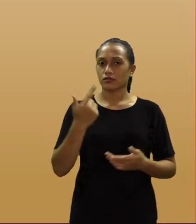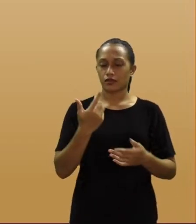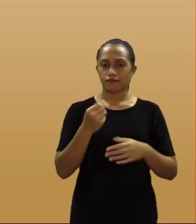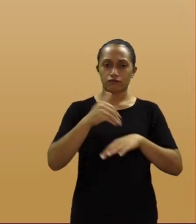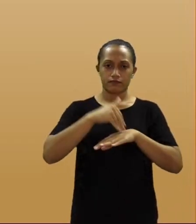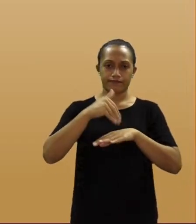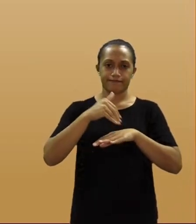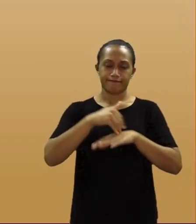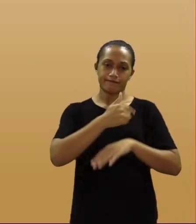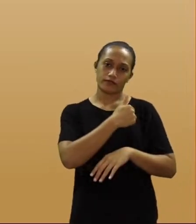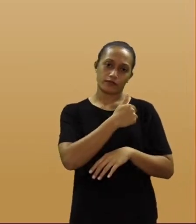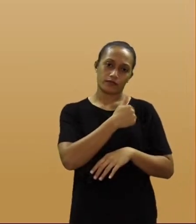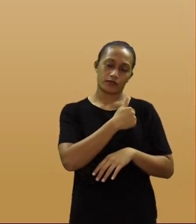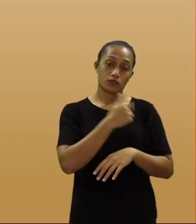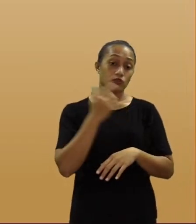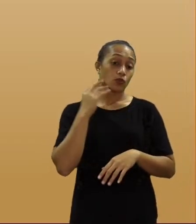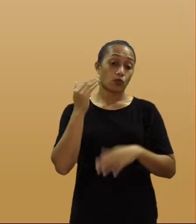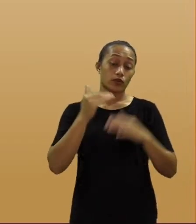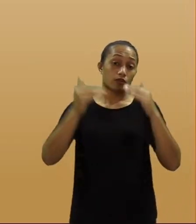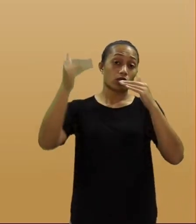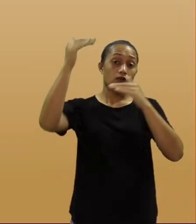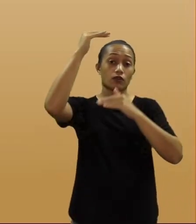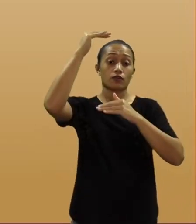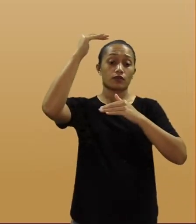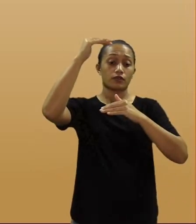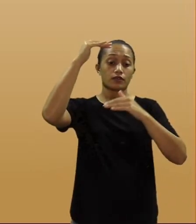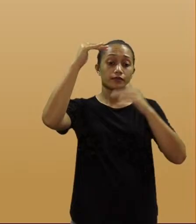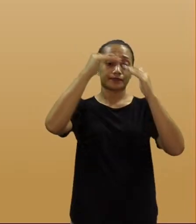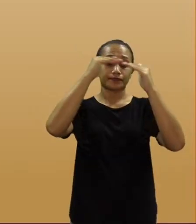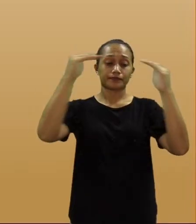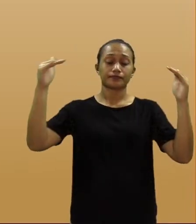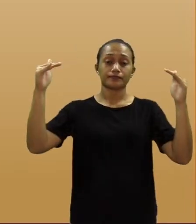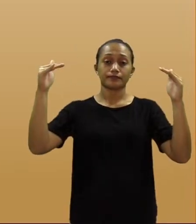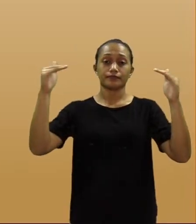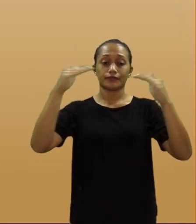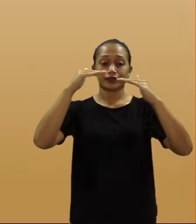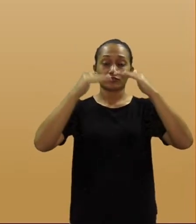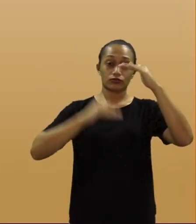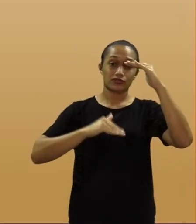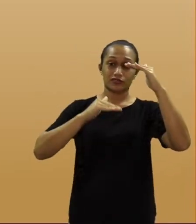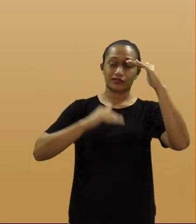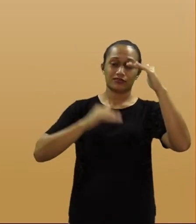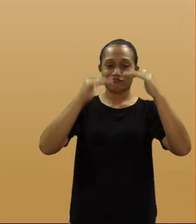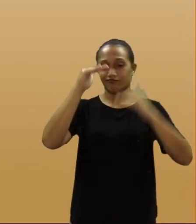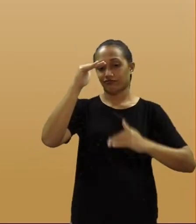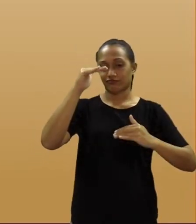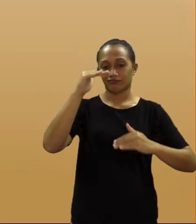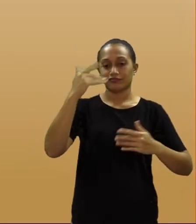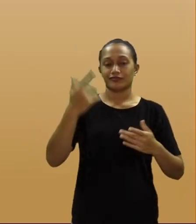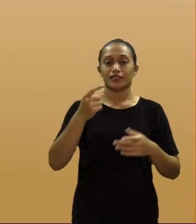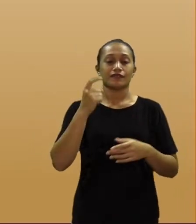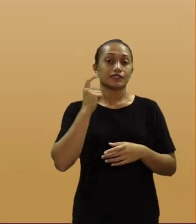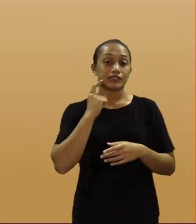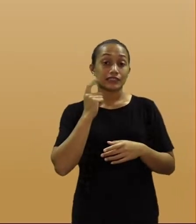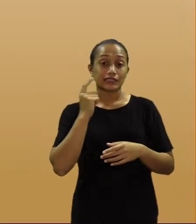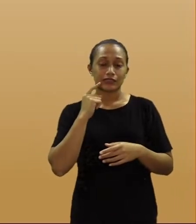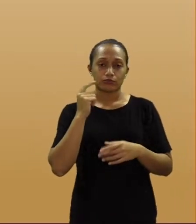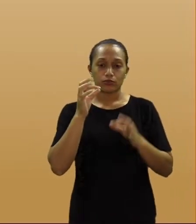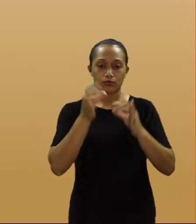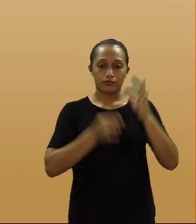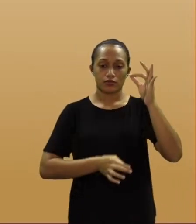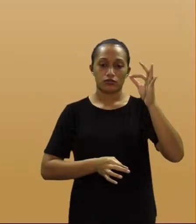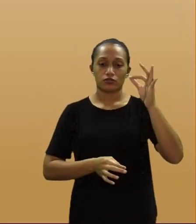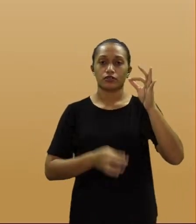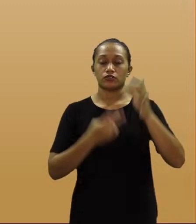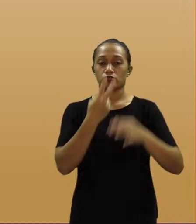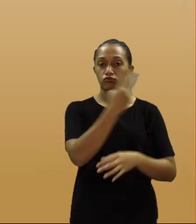effect on heart rate. As we get older, our maximum attainable heart rate decreases. There is a simple equation that is used to estimate a person's heart rate